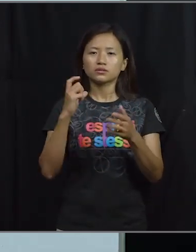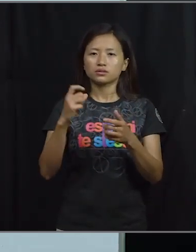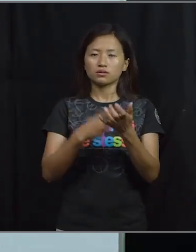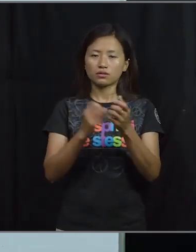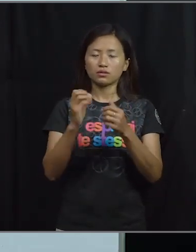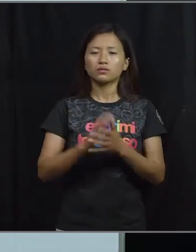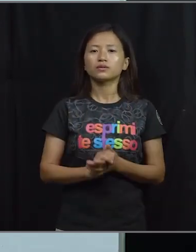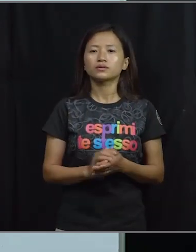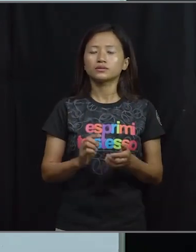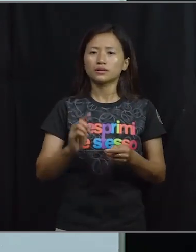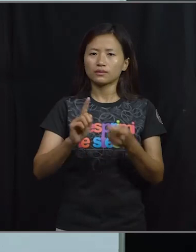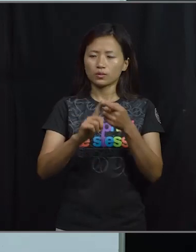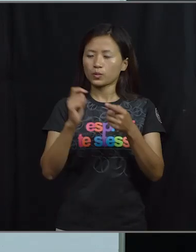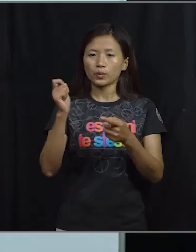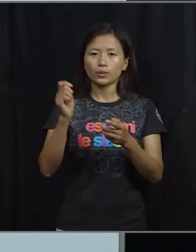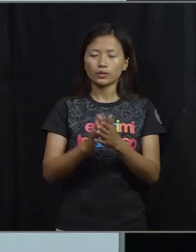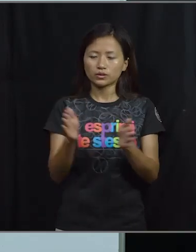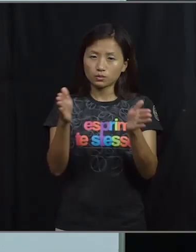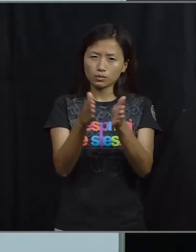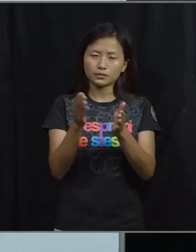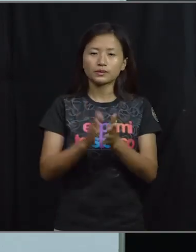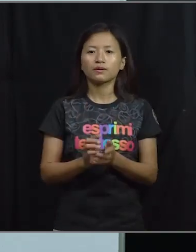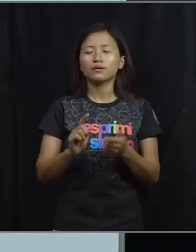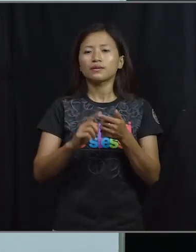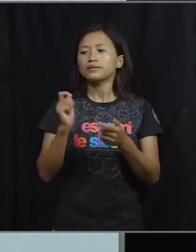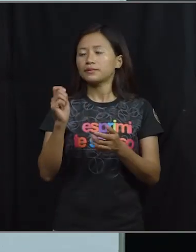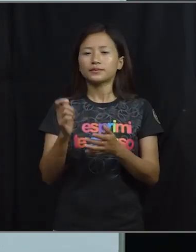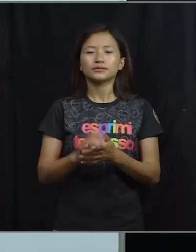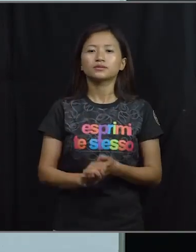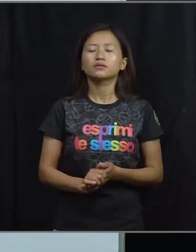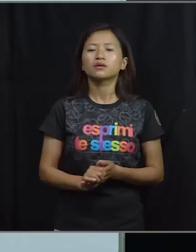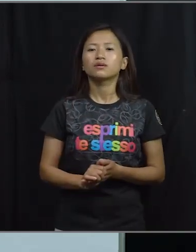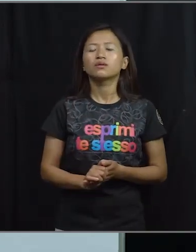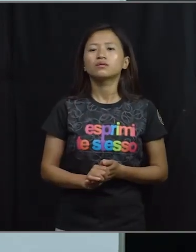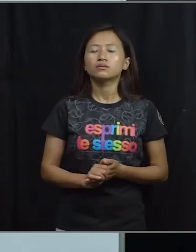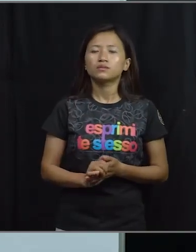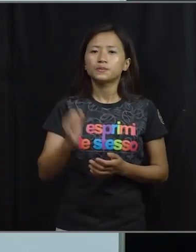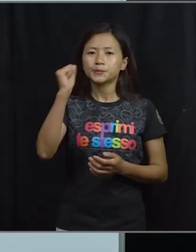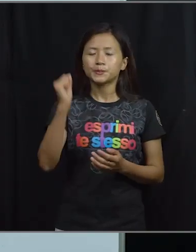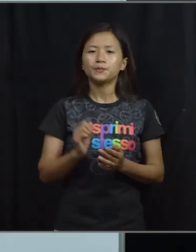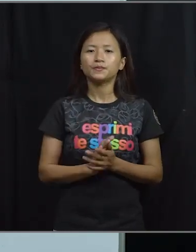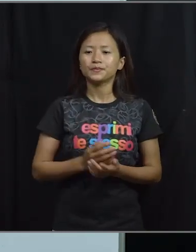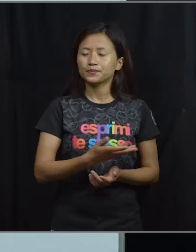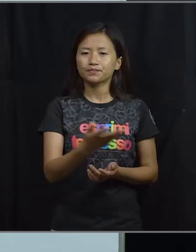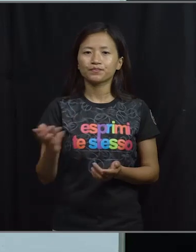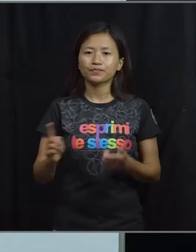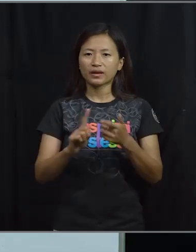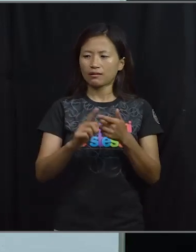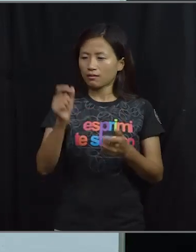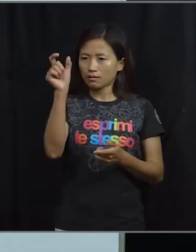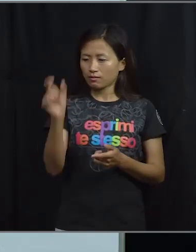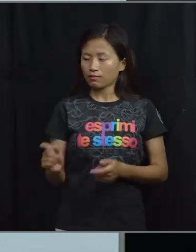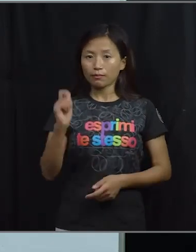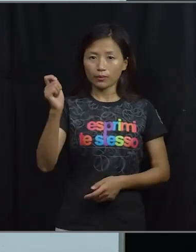enterprises. Micro enterprises are very small enterprises, as the name itself is micro, so they employ less